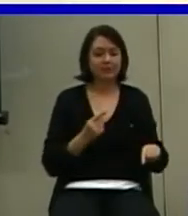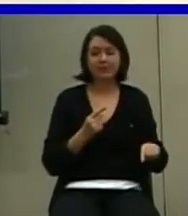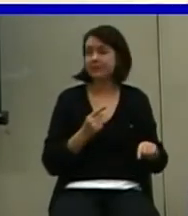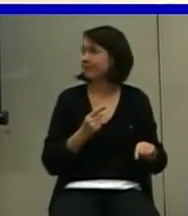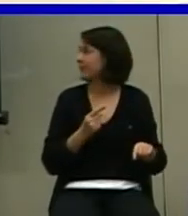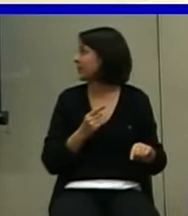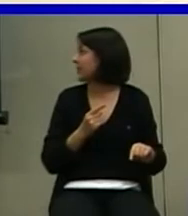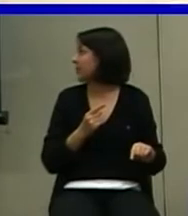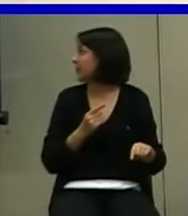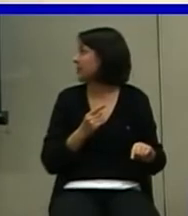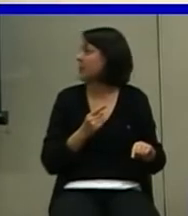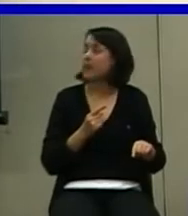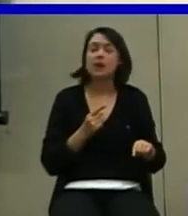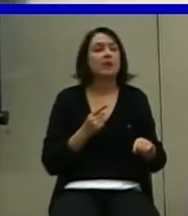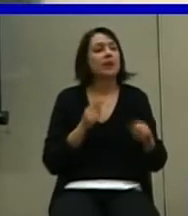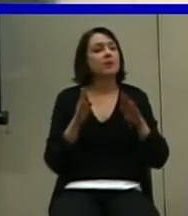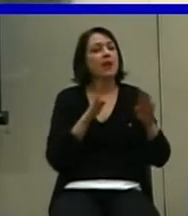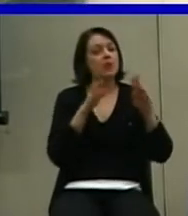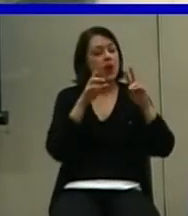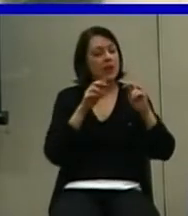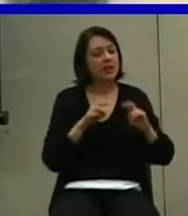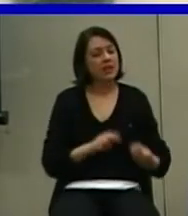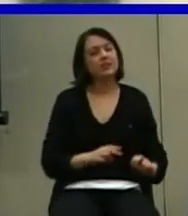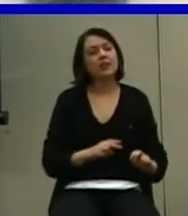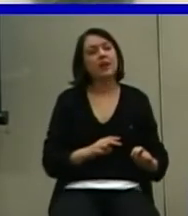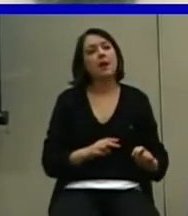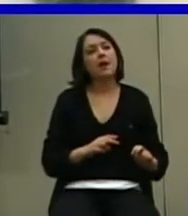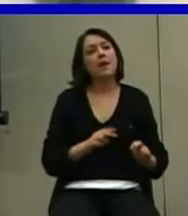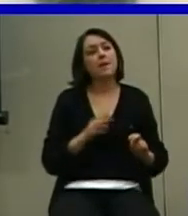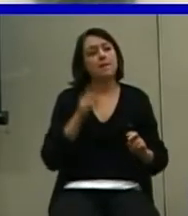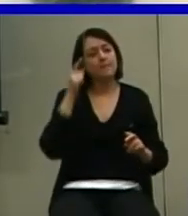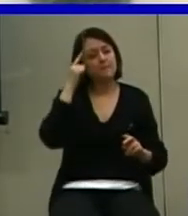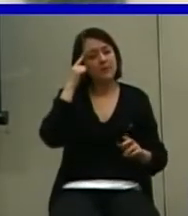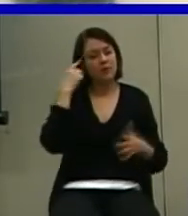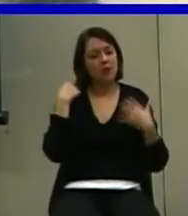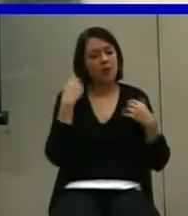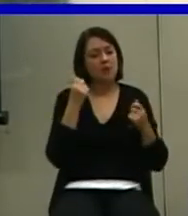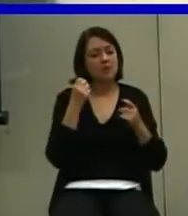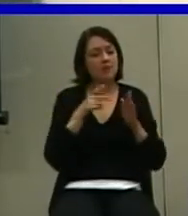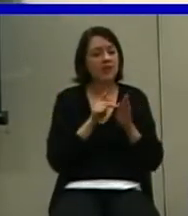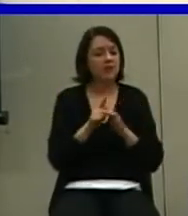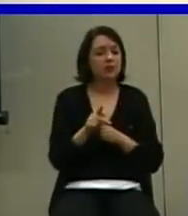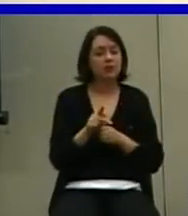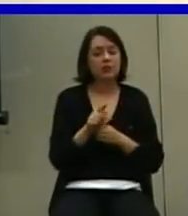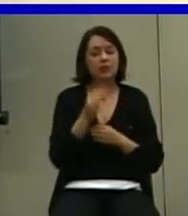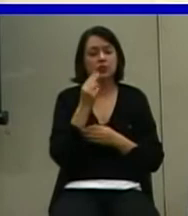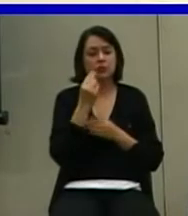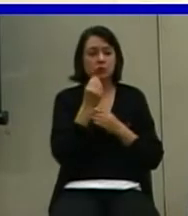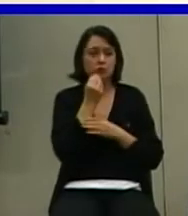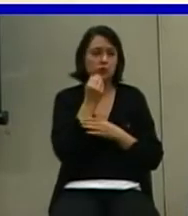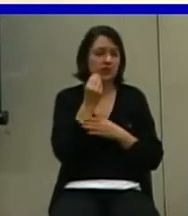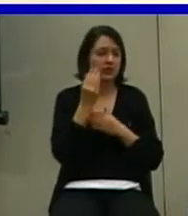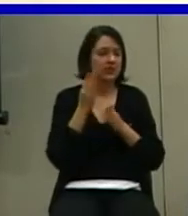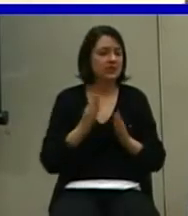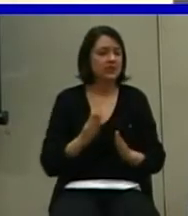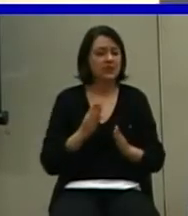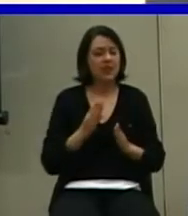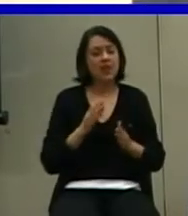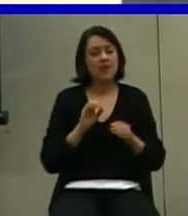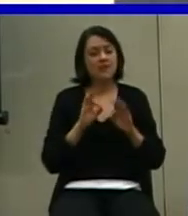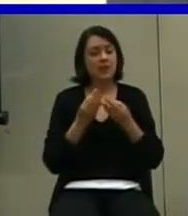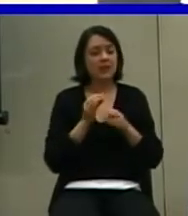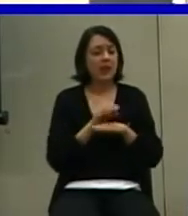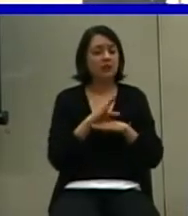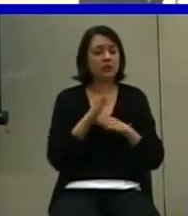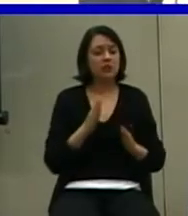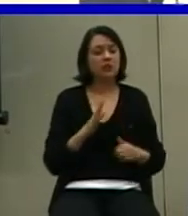in behavior analysts and medical and mental health professionals and nutritionists and family counselors and all those people, now